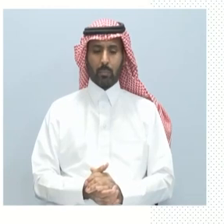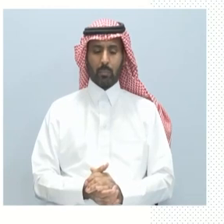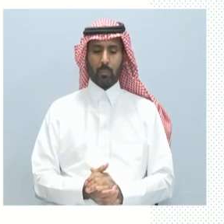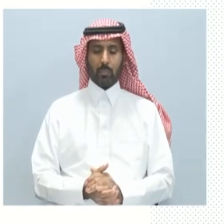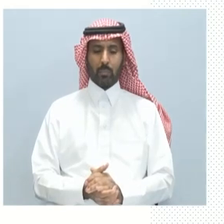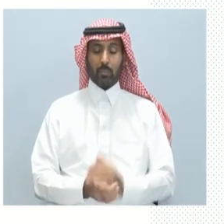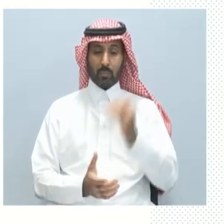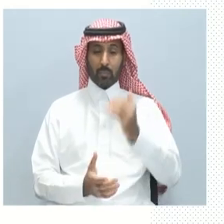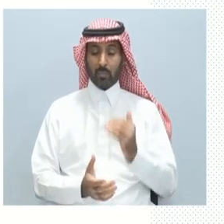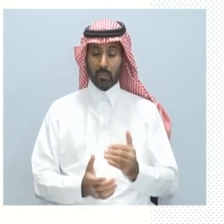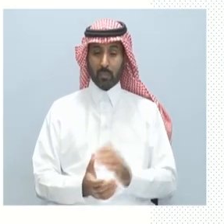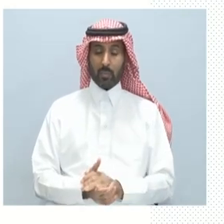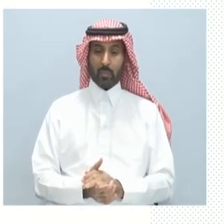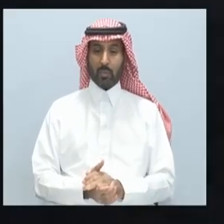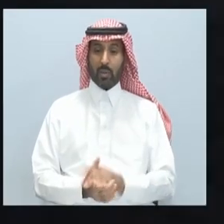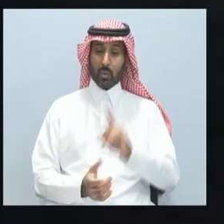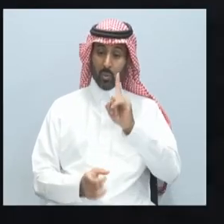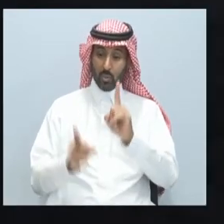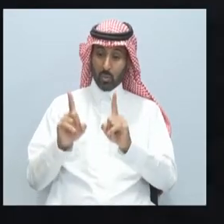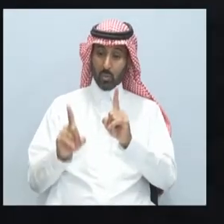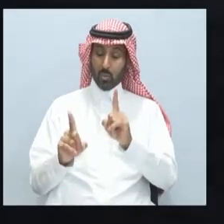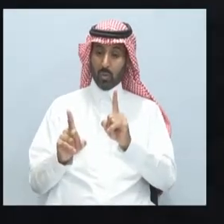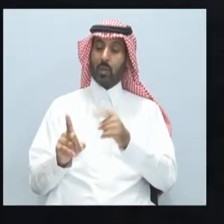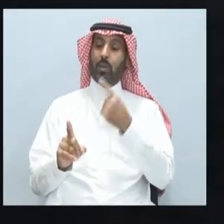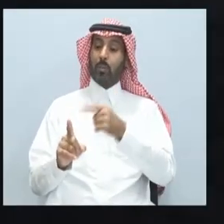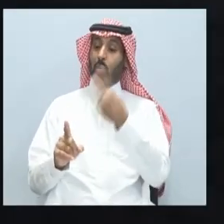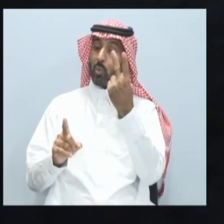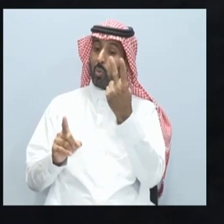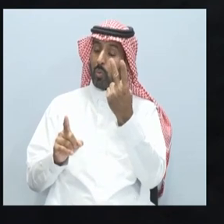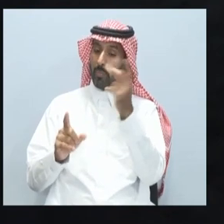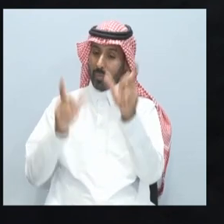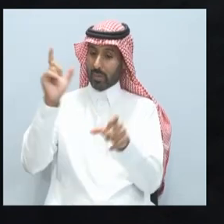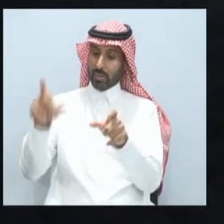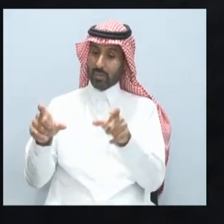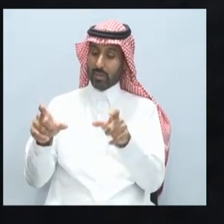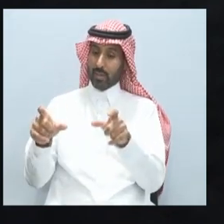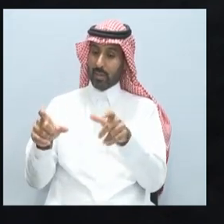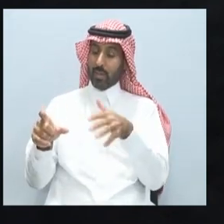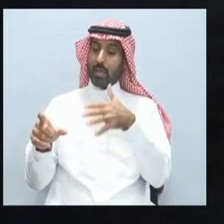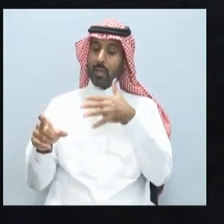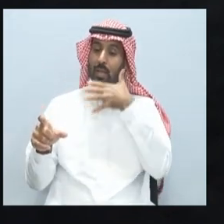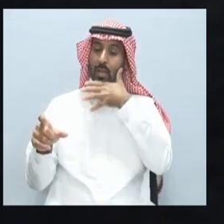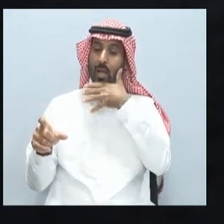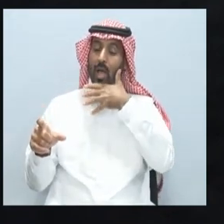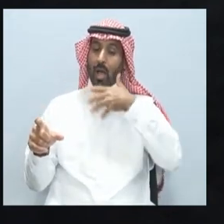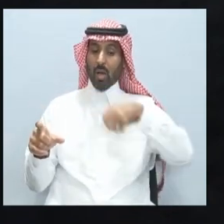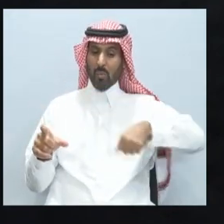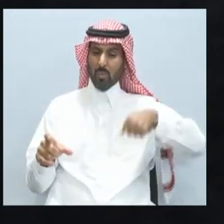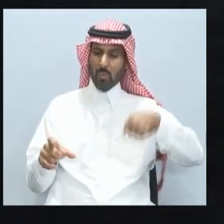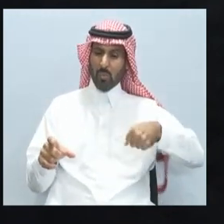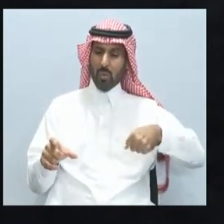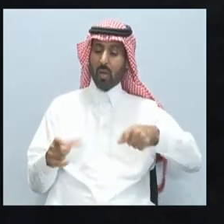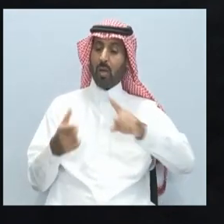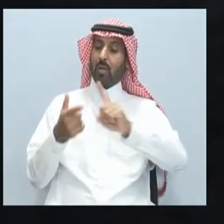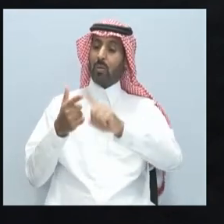So we have here, this is the two paragraphs, which is going to be the second part. Now we see that we have two personalities,